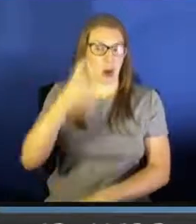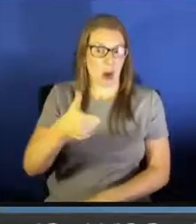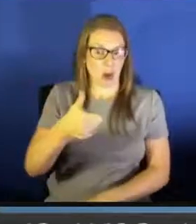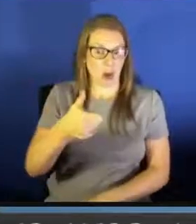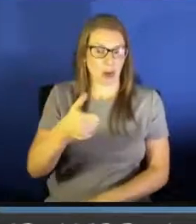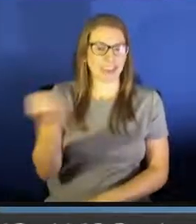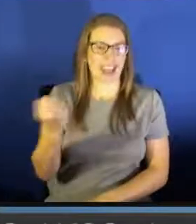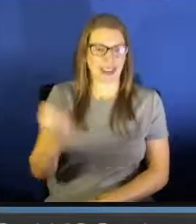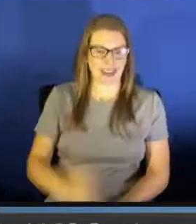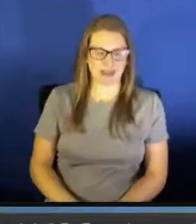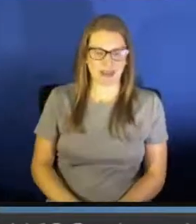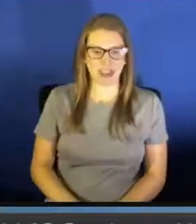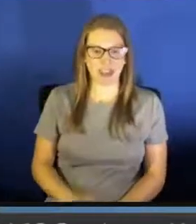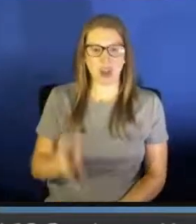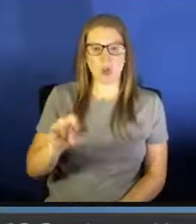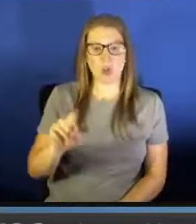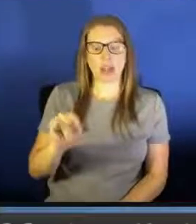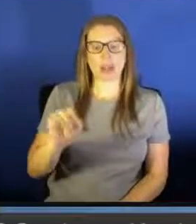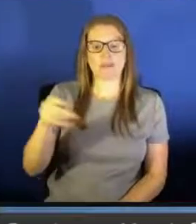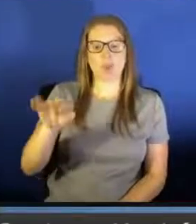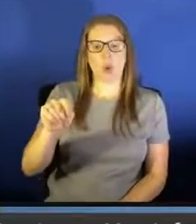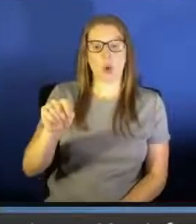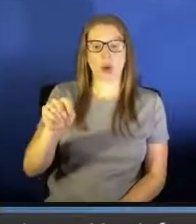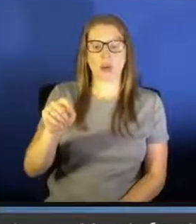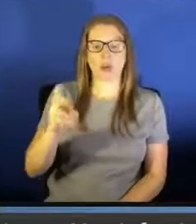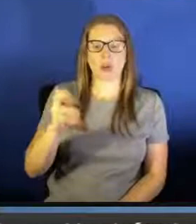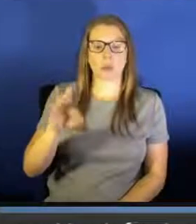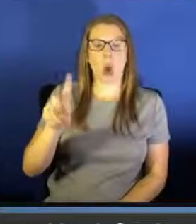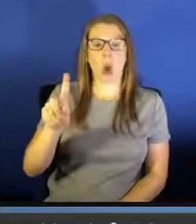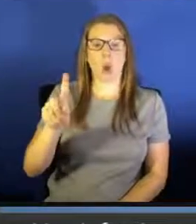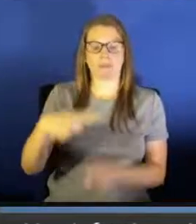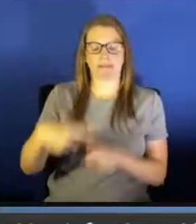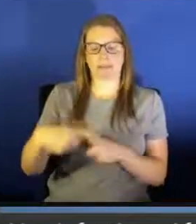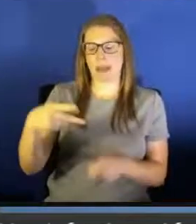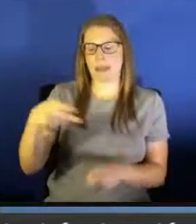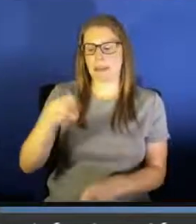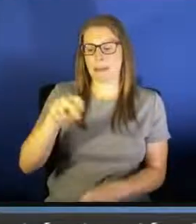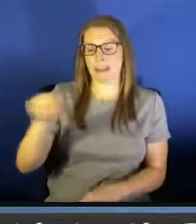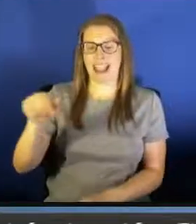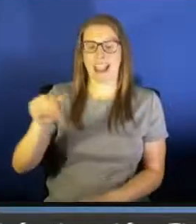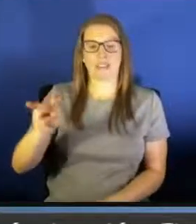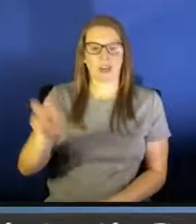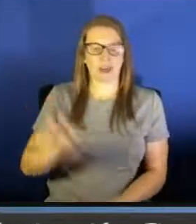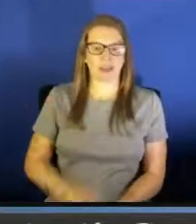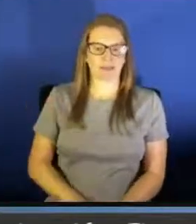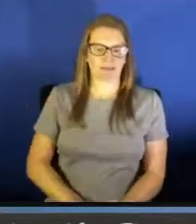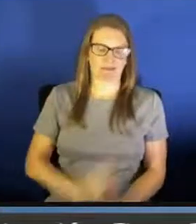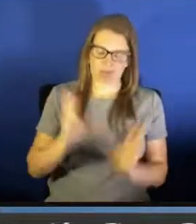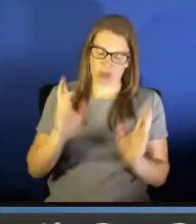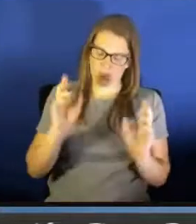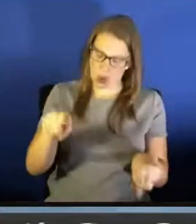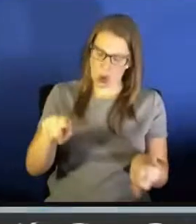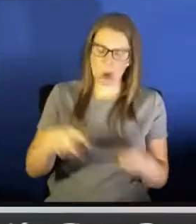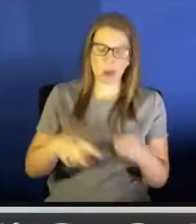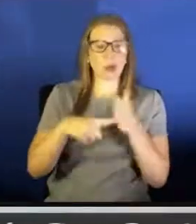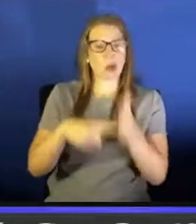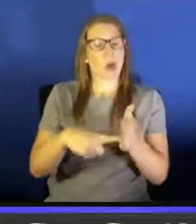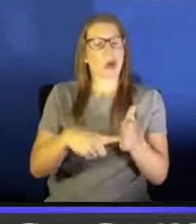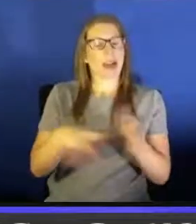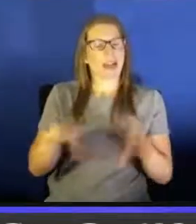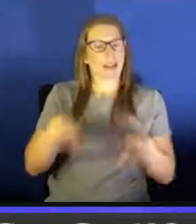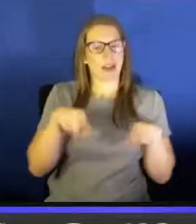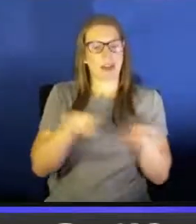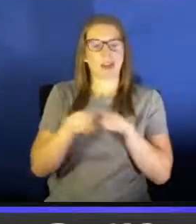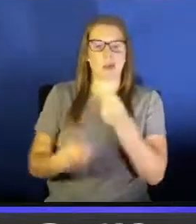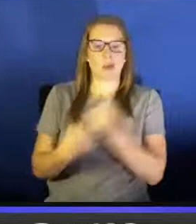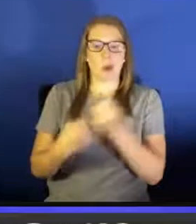on Westport Road and Pennsylvania Avenue. So get out there and show your acceptance and your support. And thank you so much for being with us today. Don't forget,